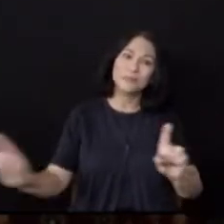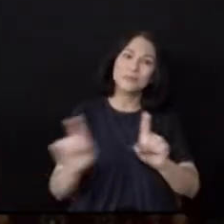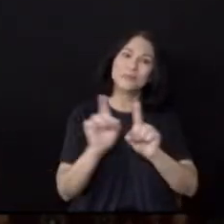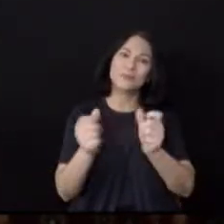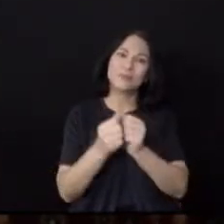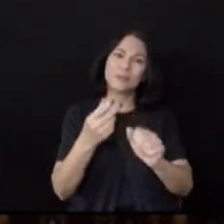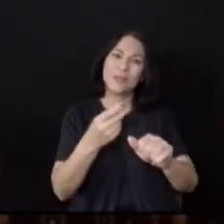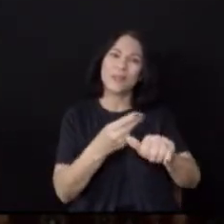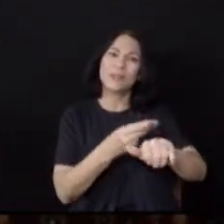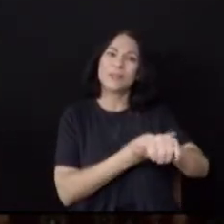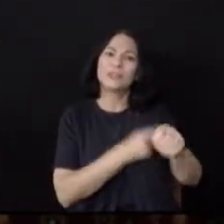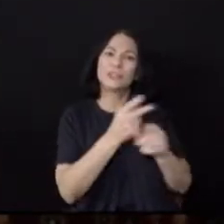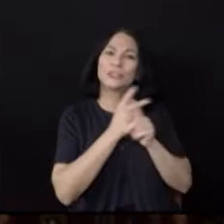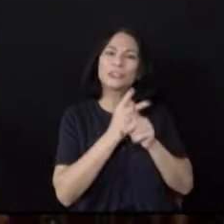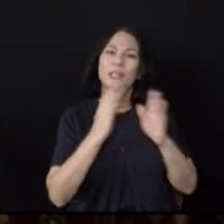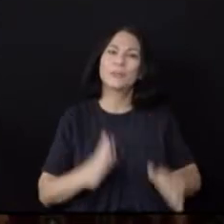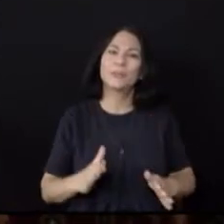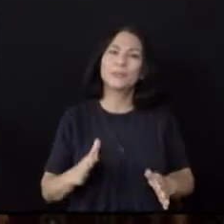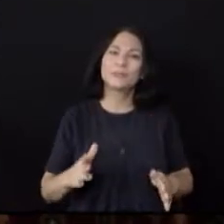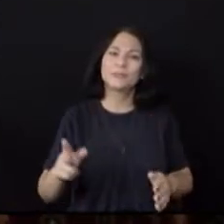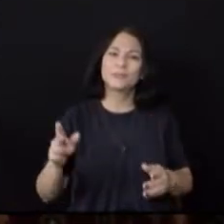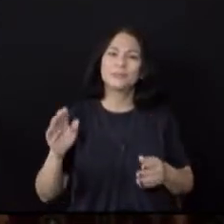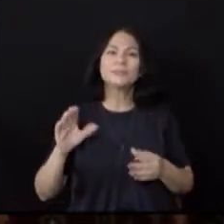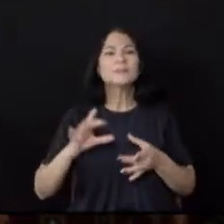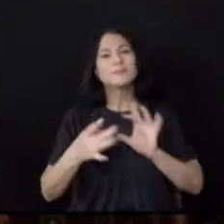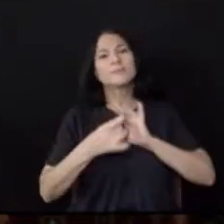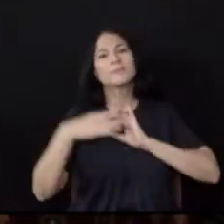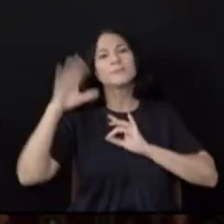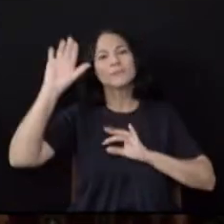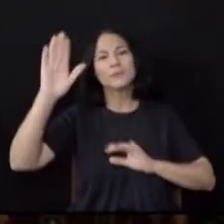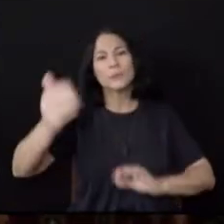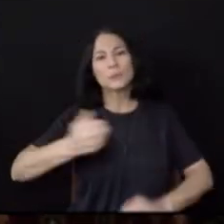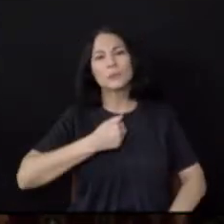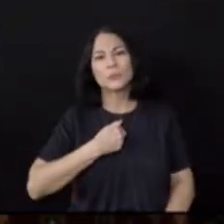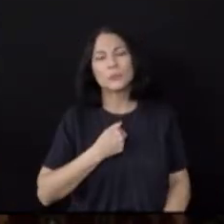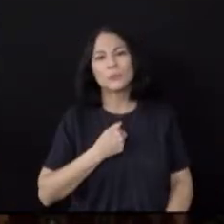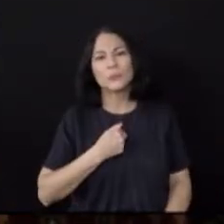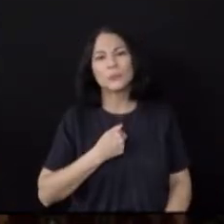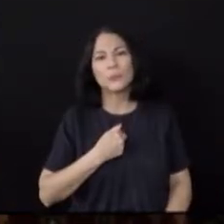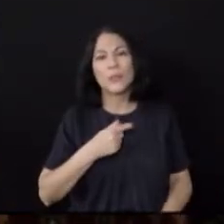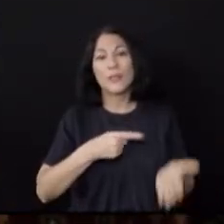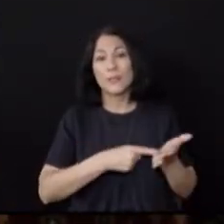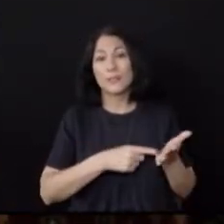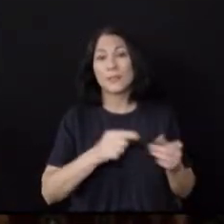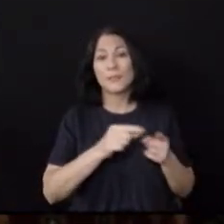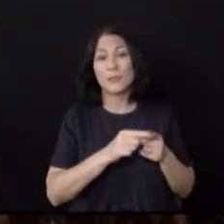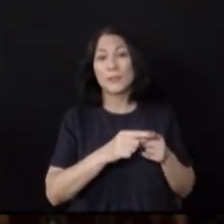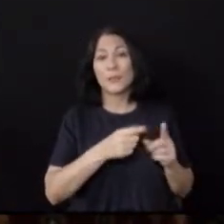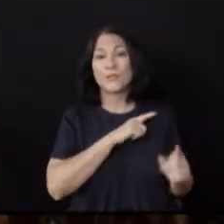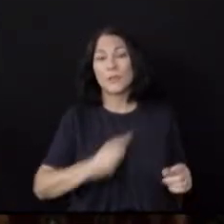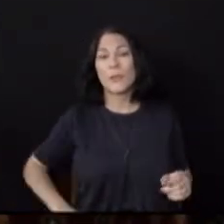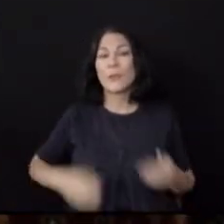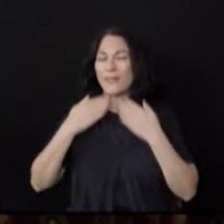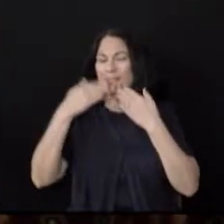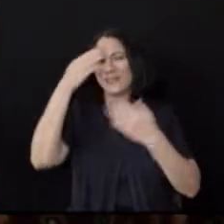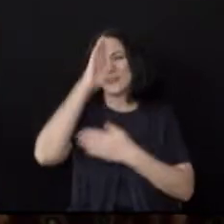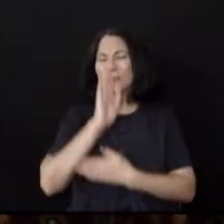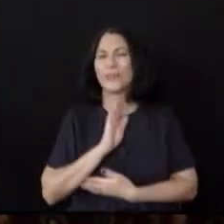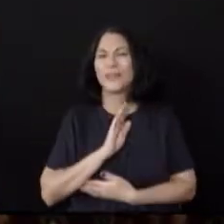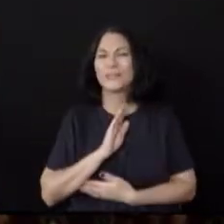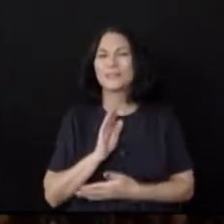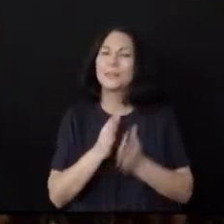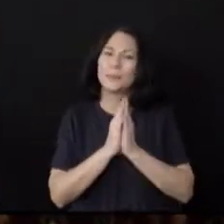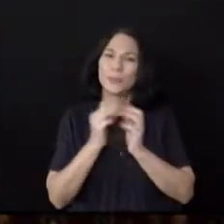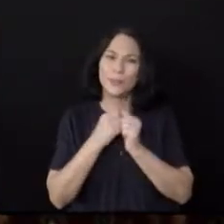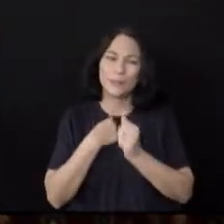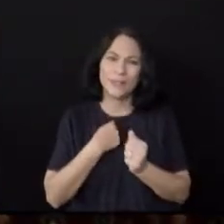overseer of your souls. This is the word of the Lord. Thanks be to God. Would you